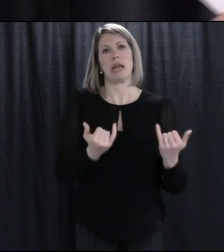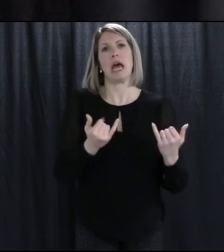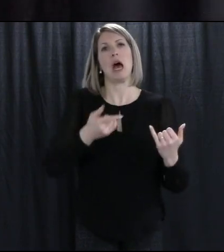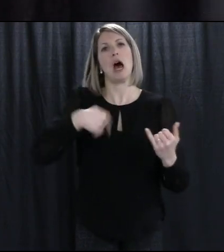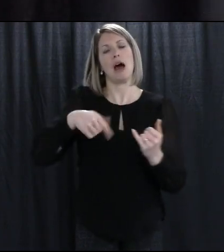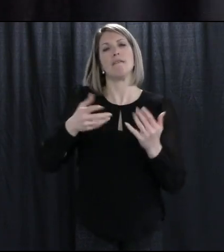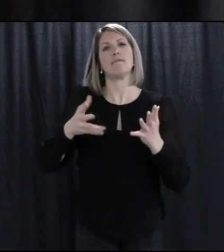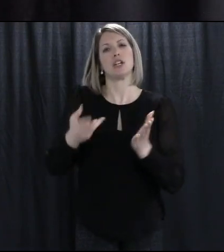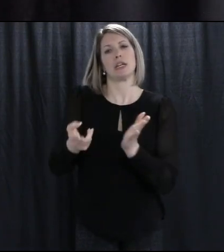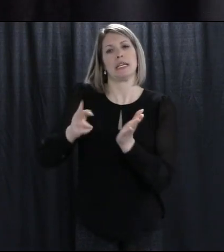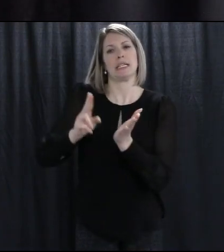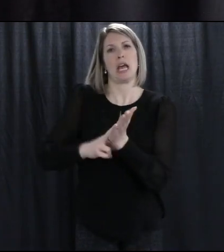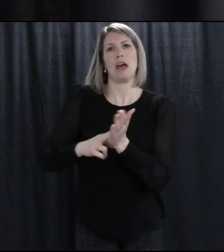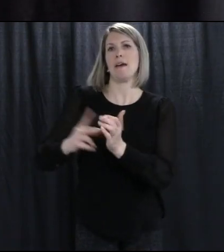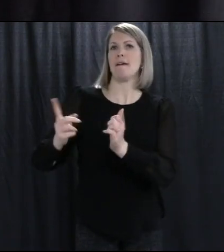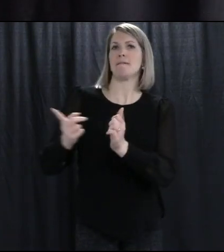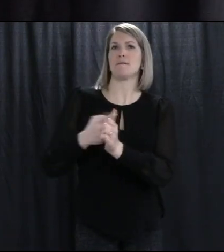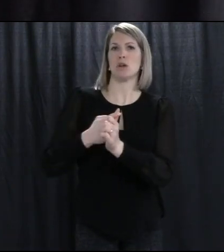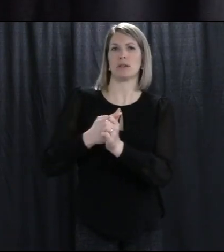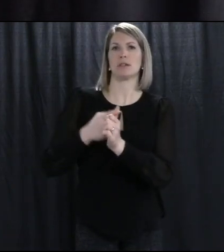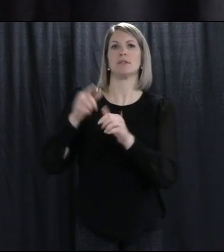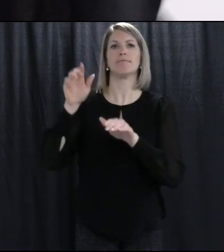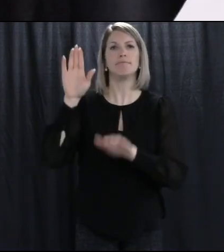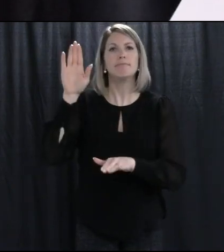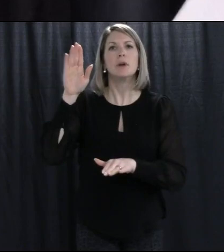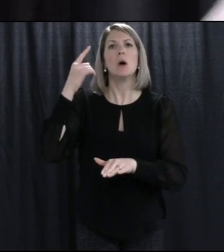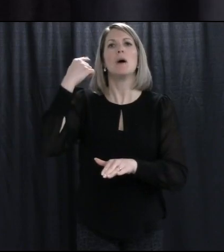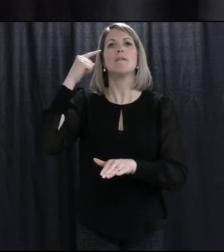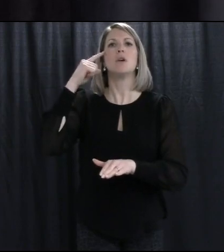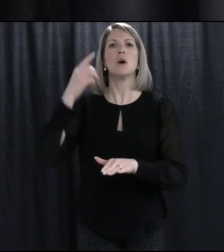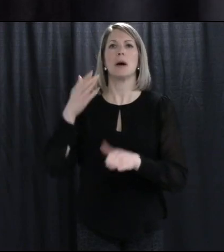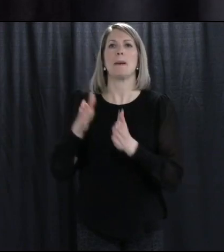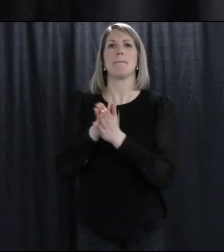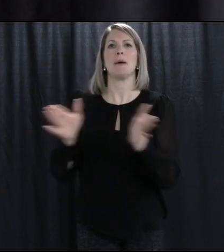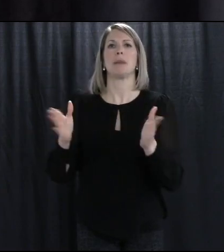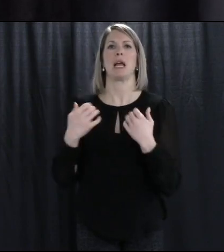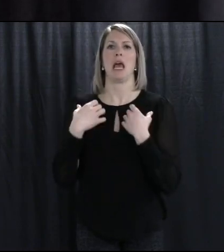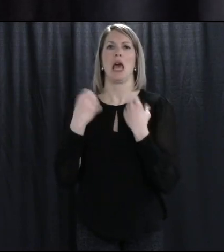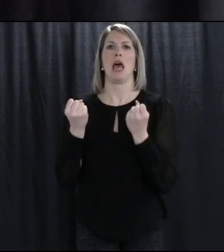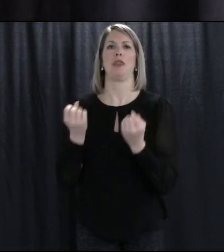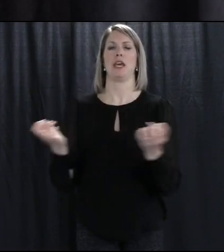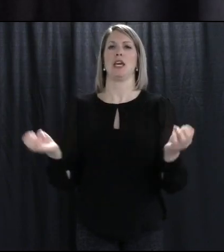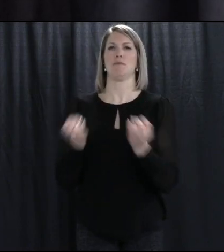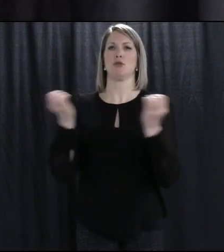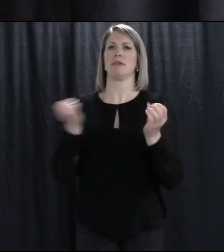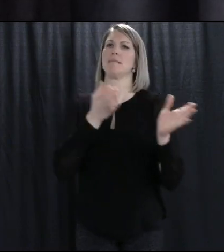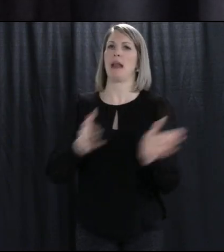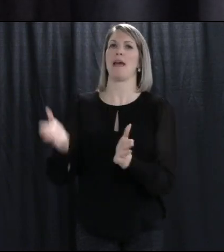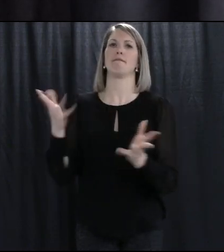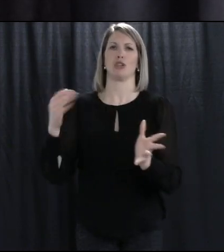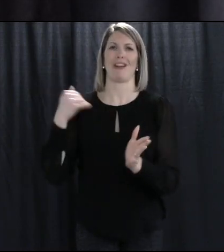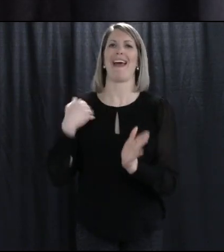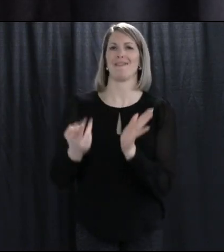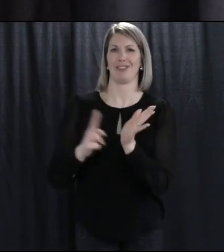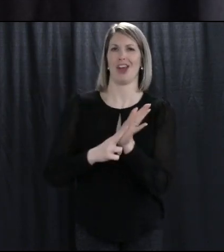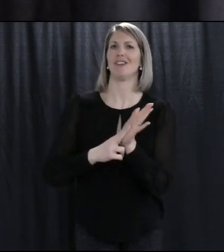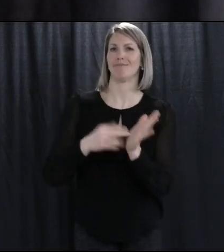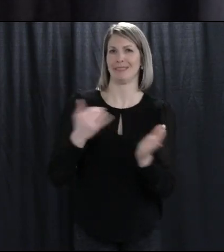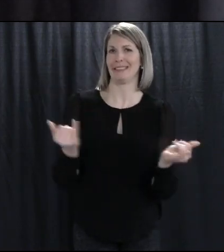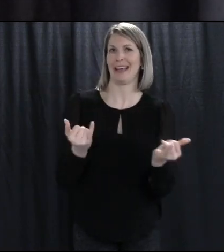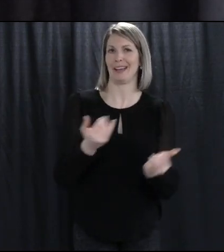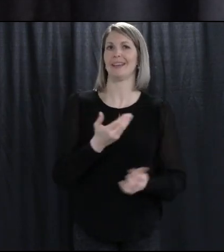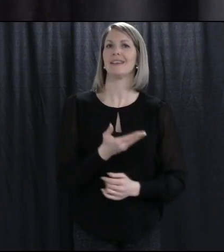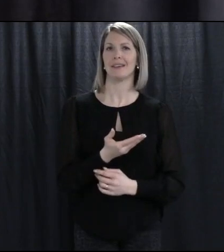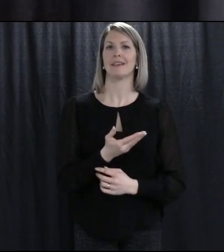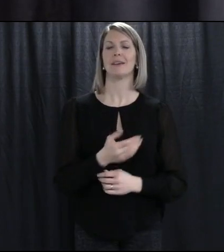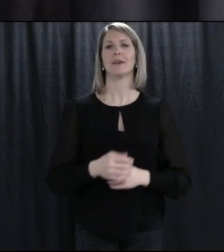I have signed the first declaration of a public health emergency in this province. What that does